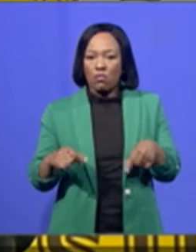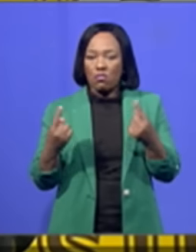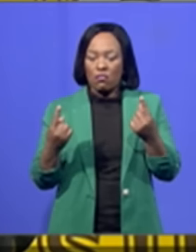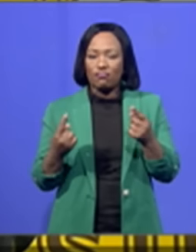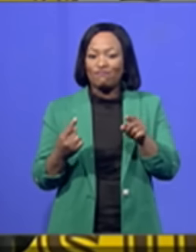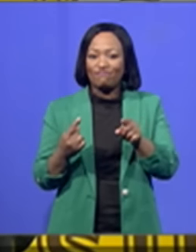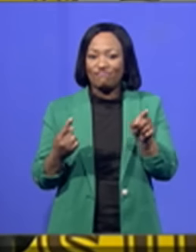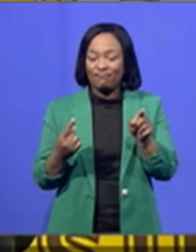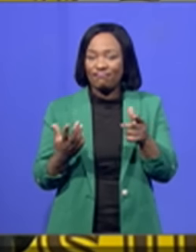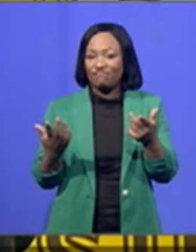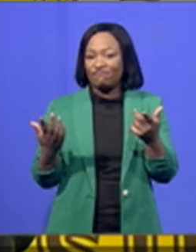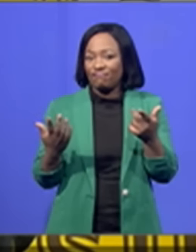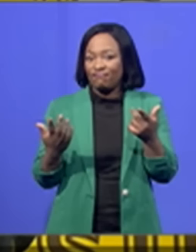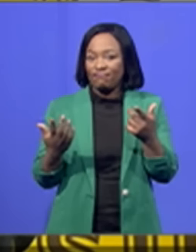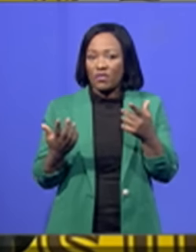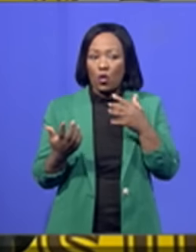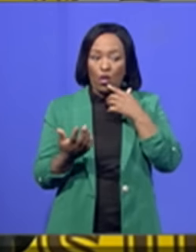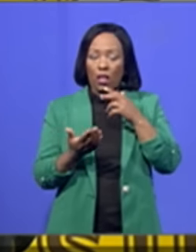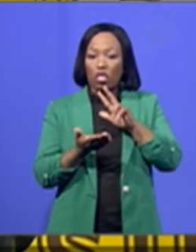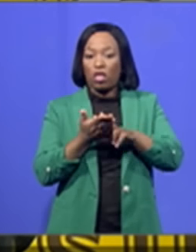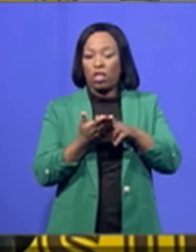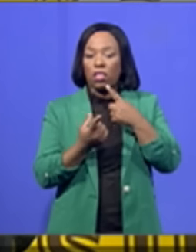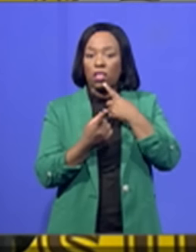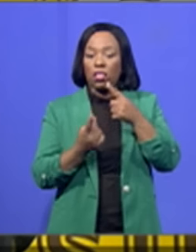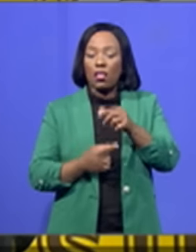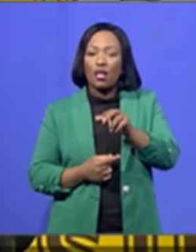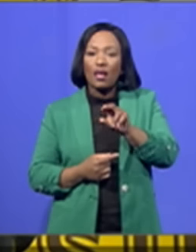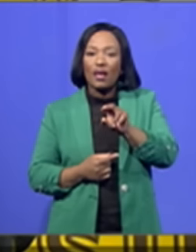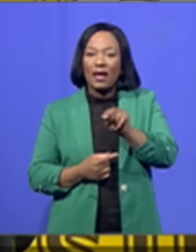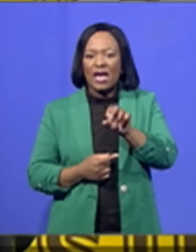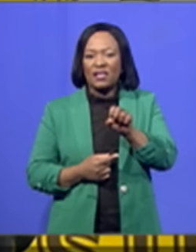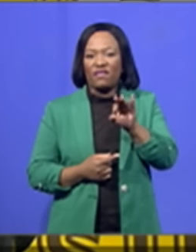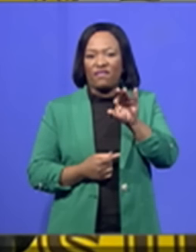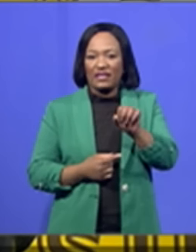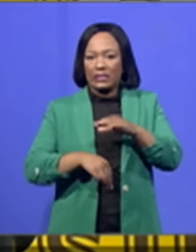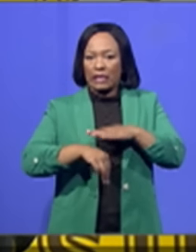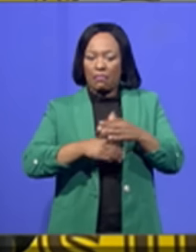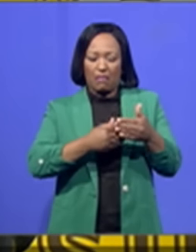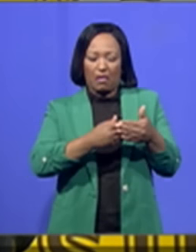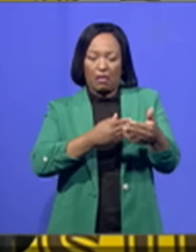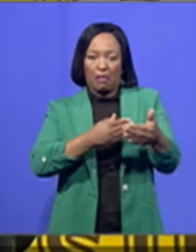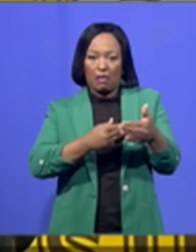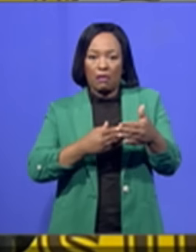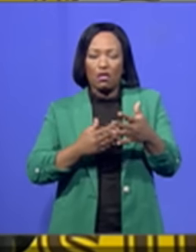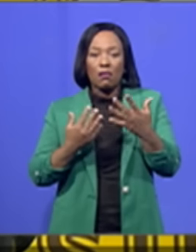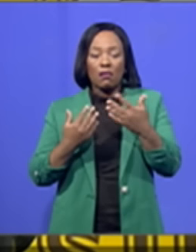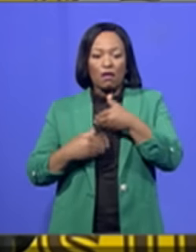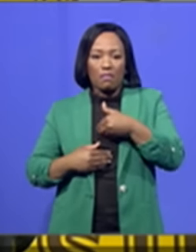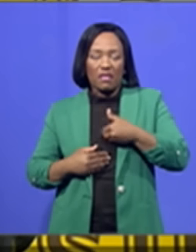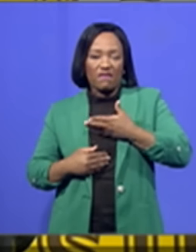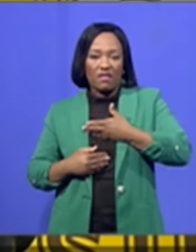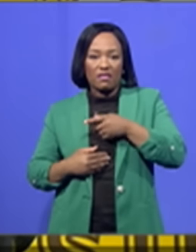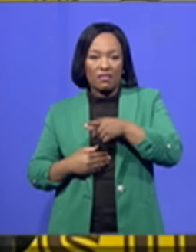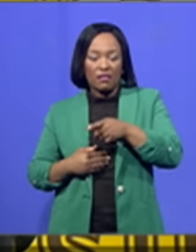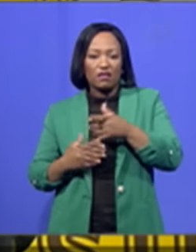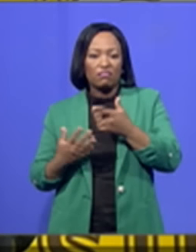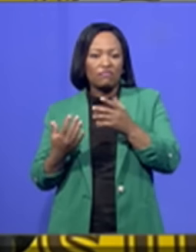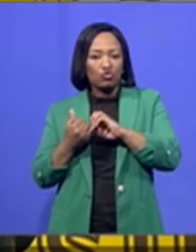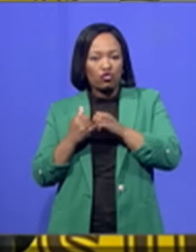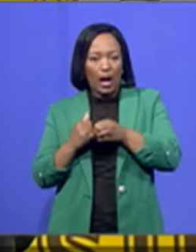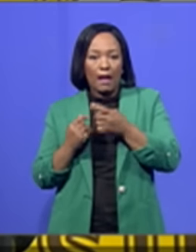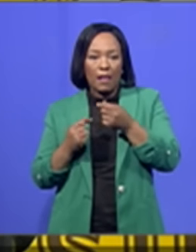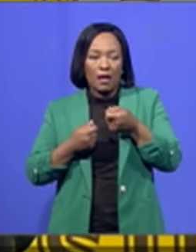since the proclamation did not cover the NSFAS period. The parent also lacked the means to pay back